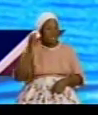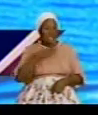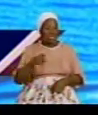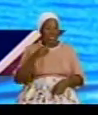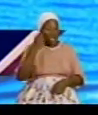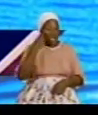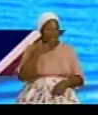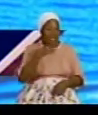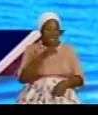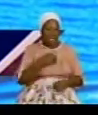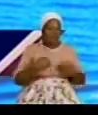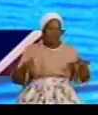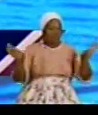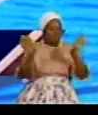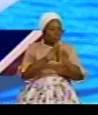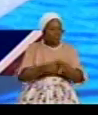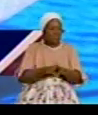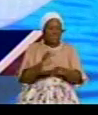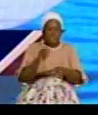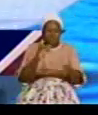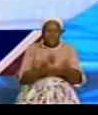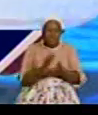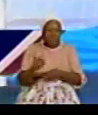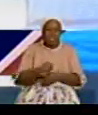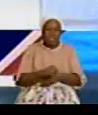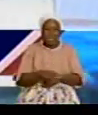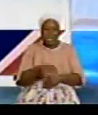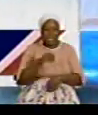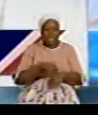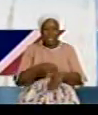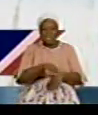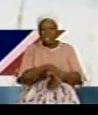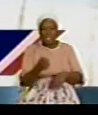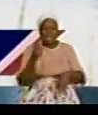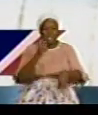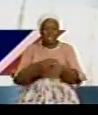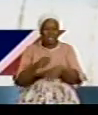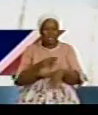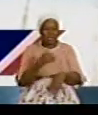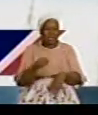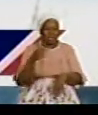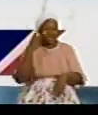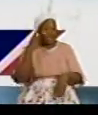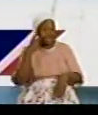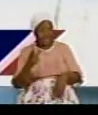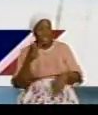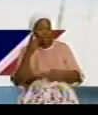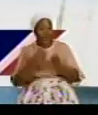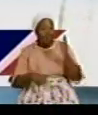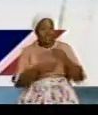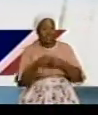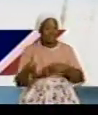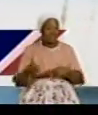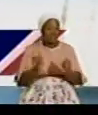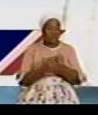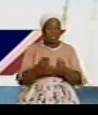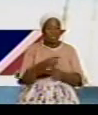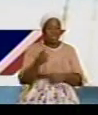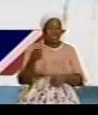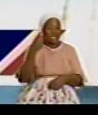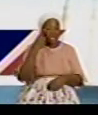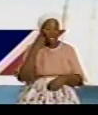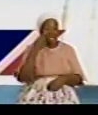closed, lest at any time they should see with their eyes, or